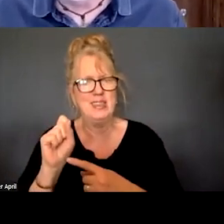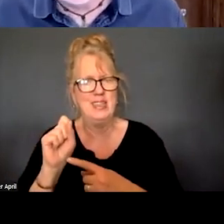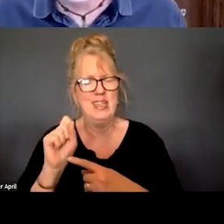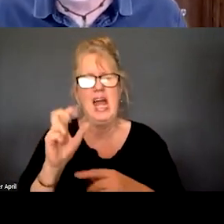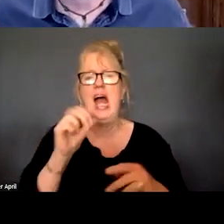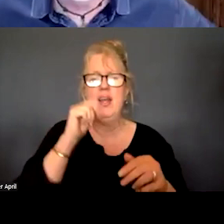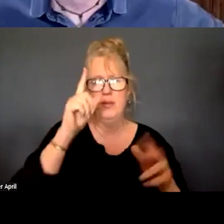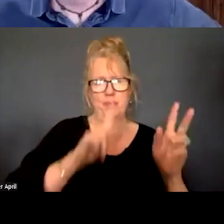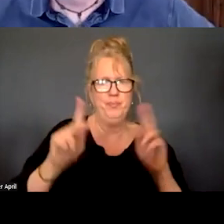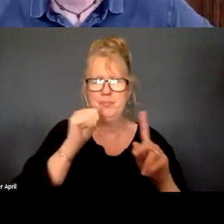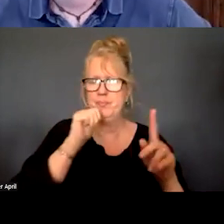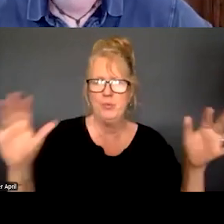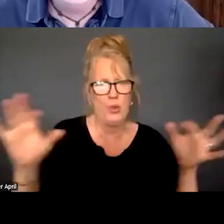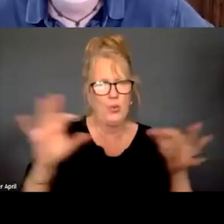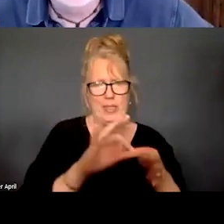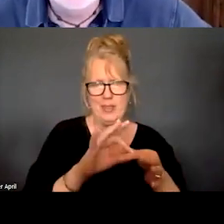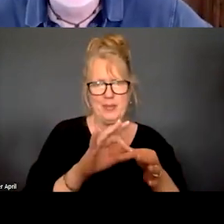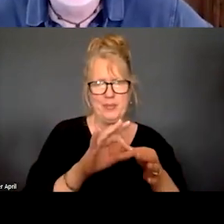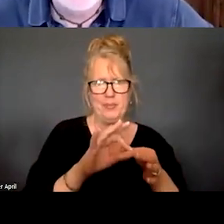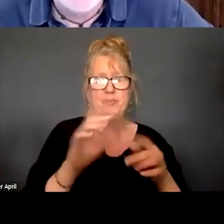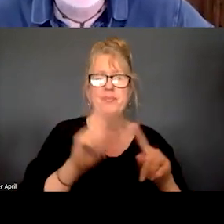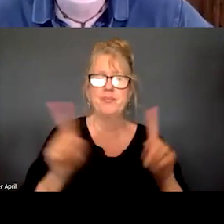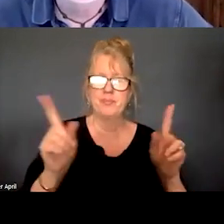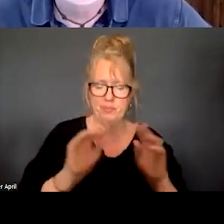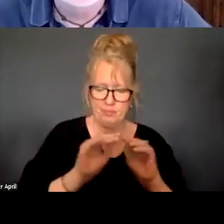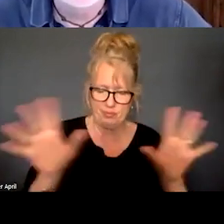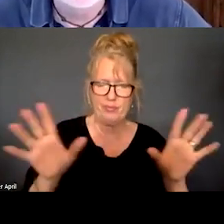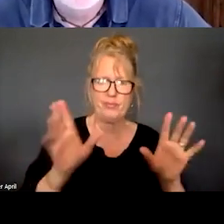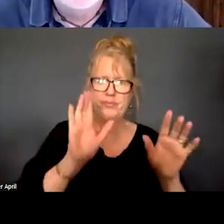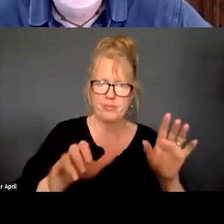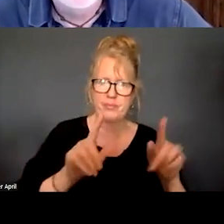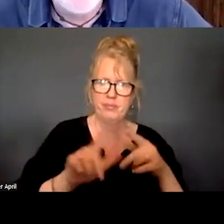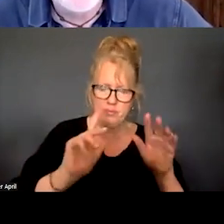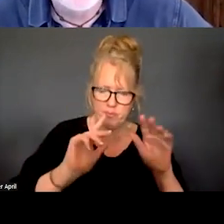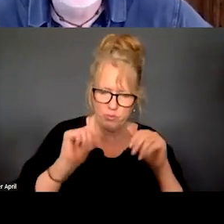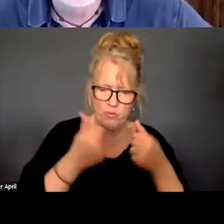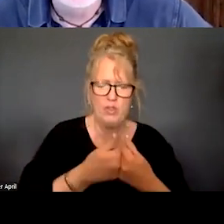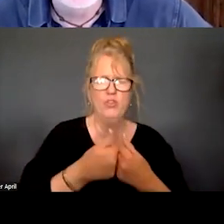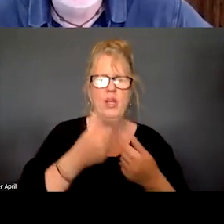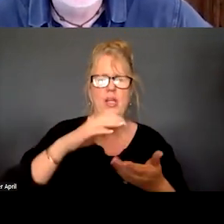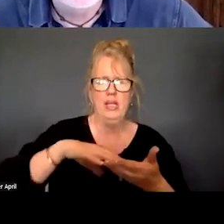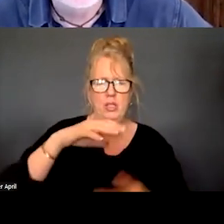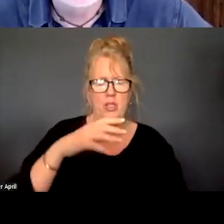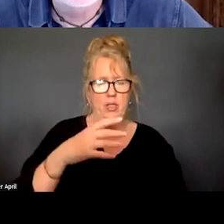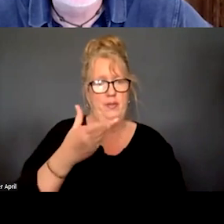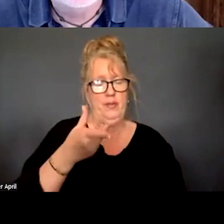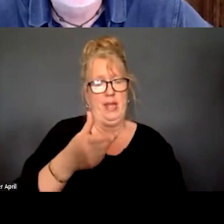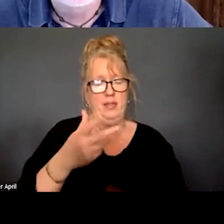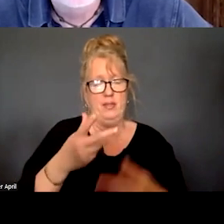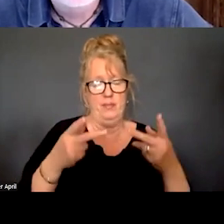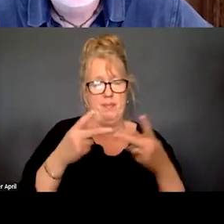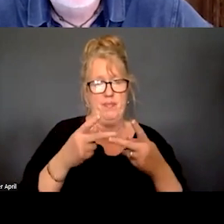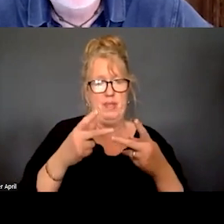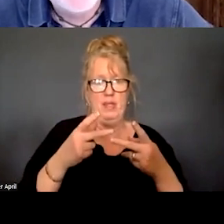don't connect those totally, but clearly it is a challenge to run a facility at that